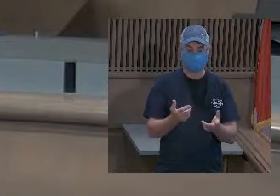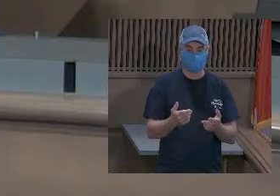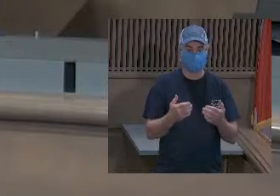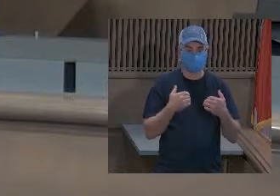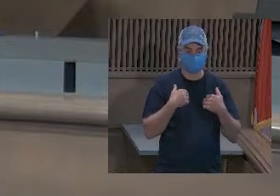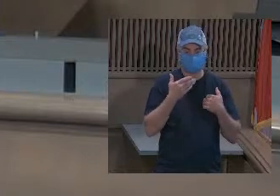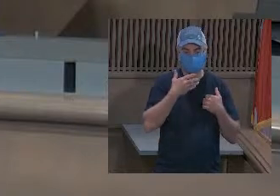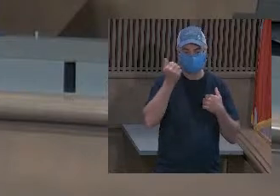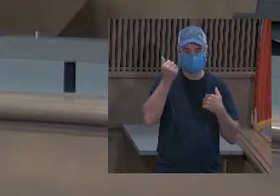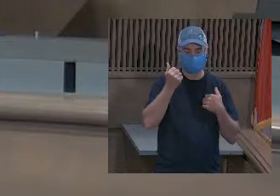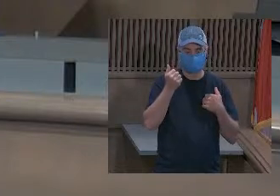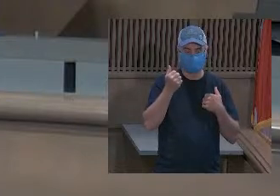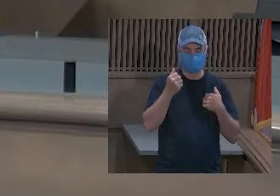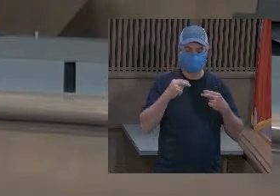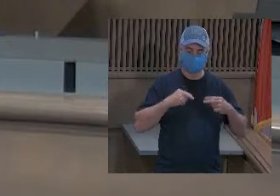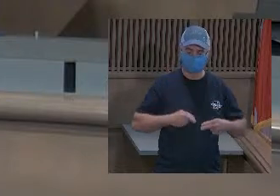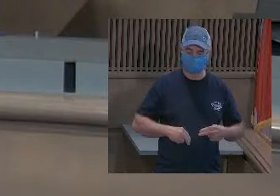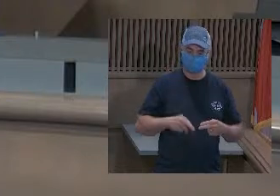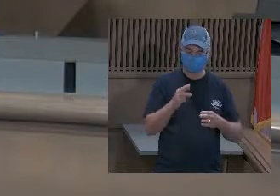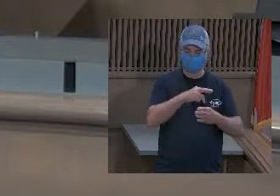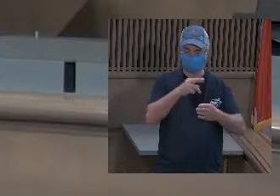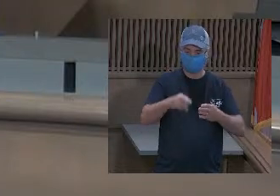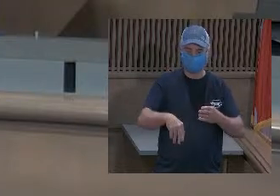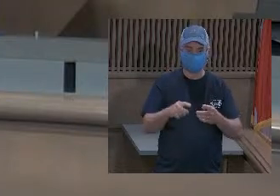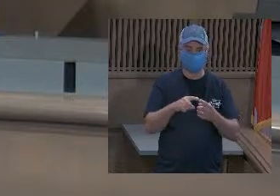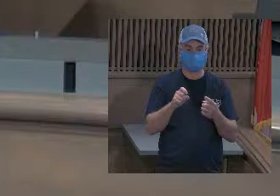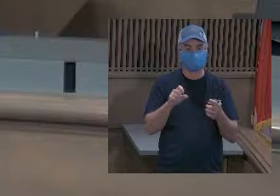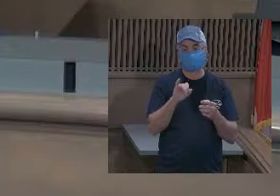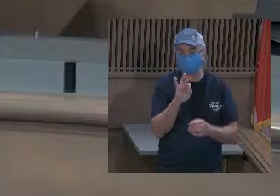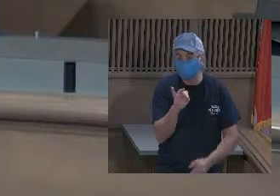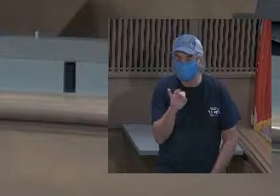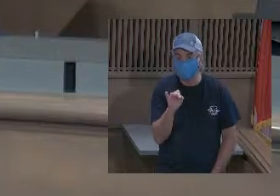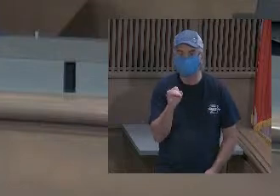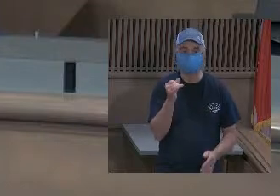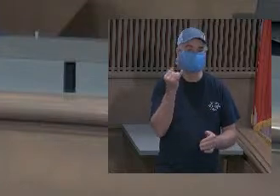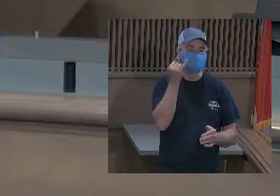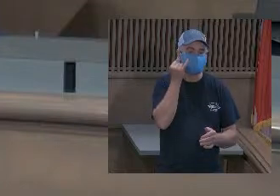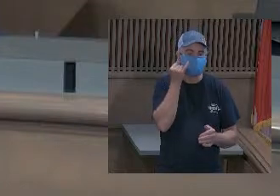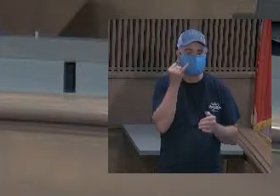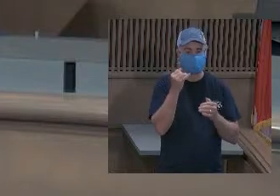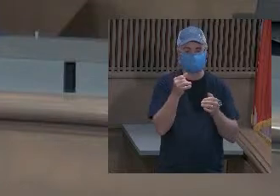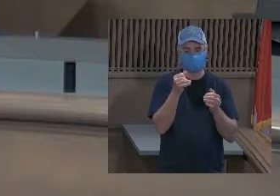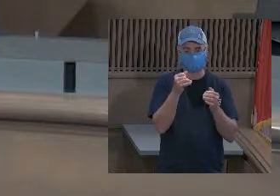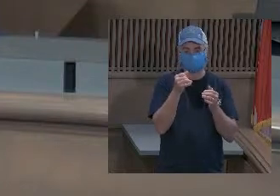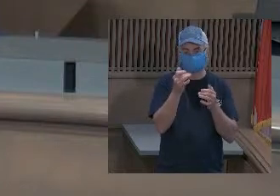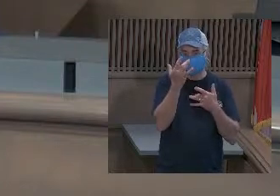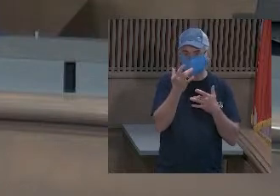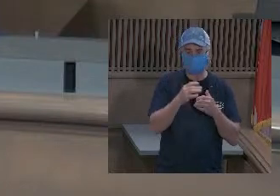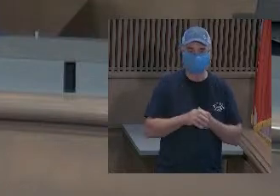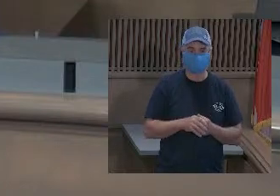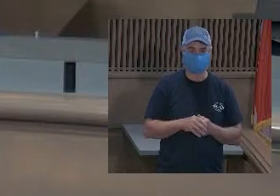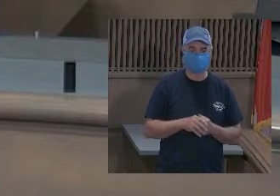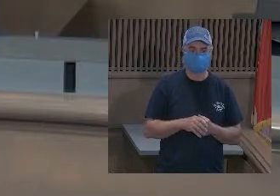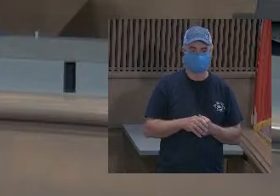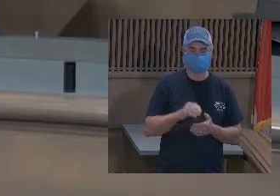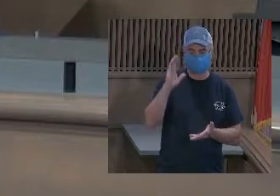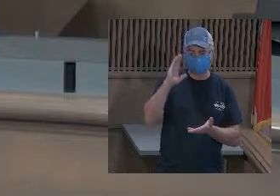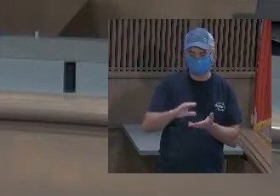have better health outcomes and less funerals. Thank you.